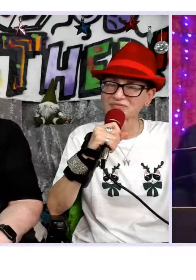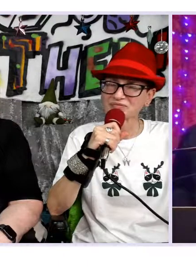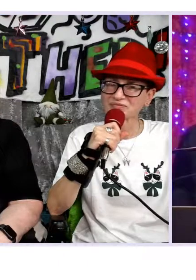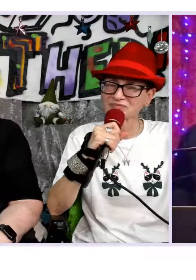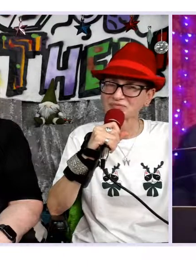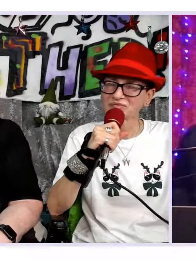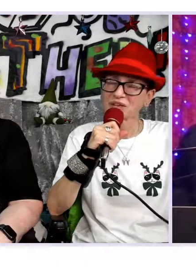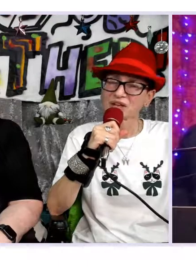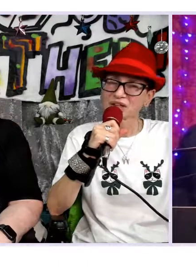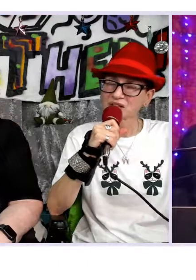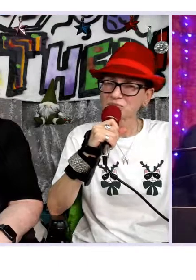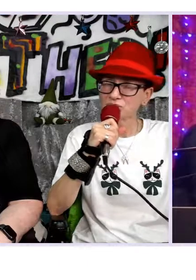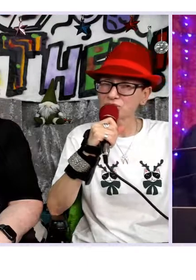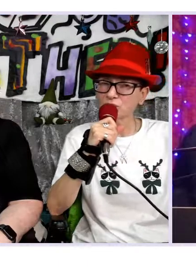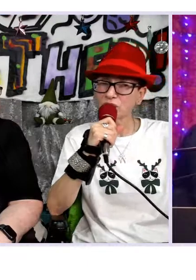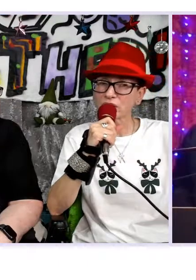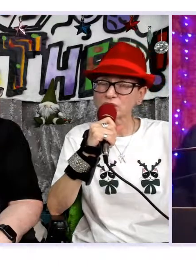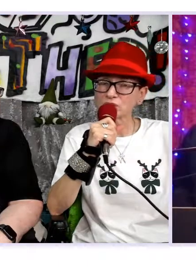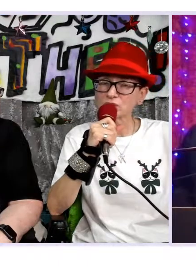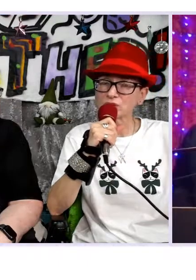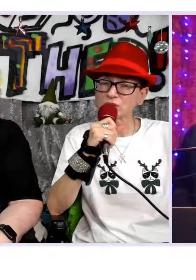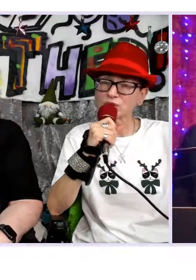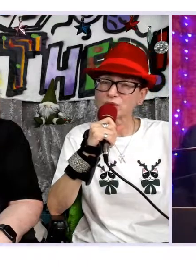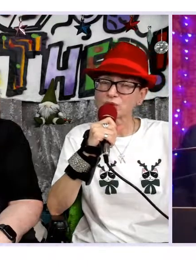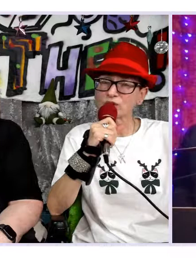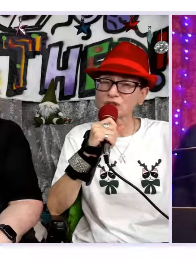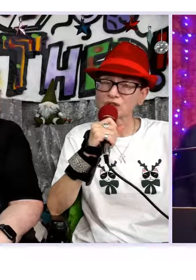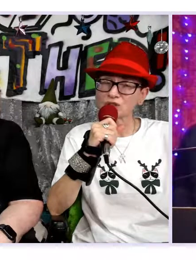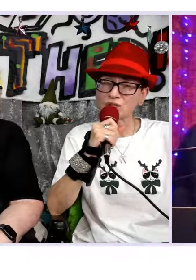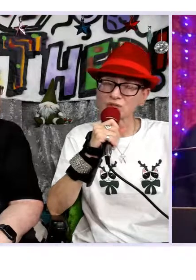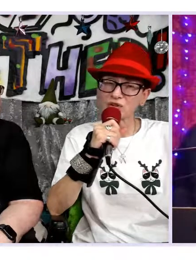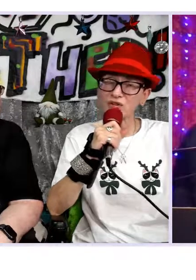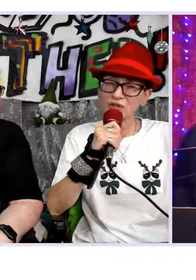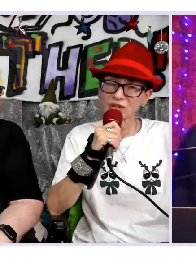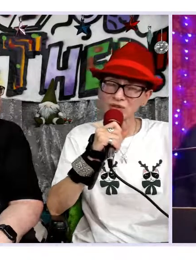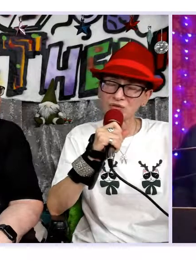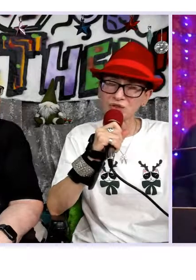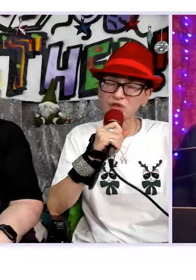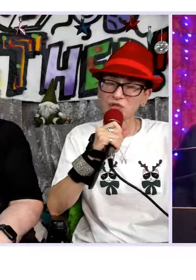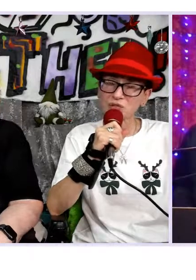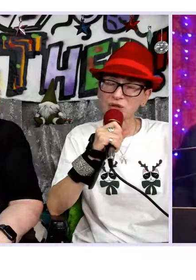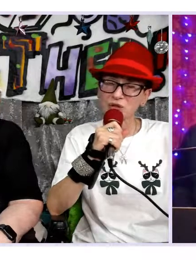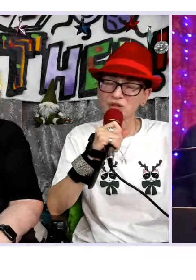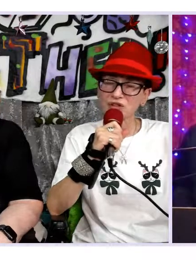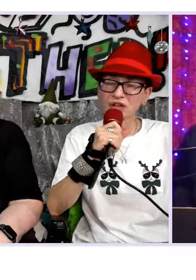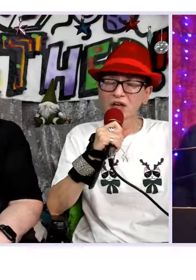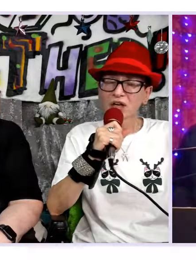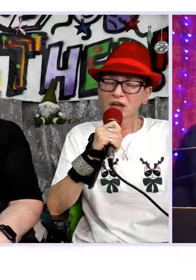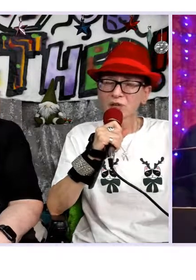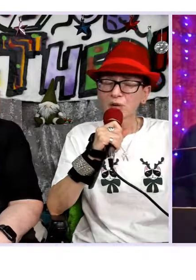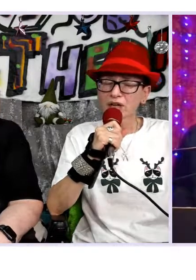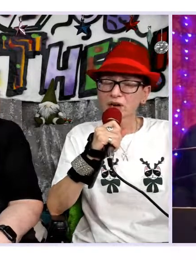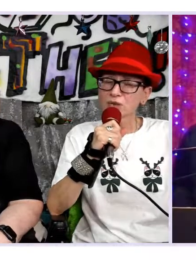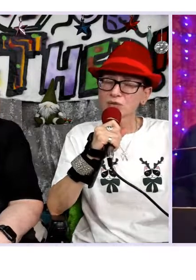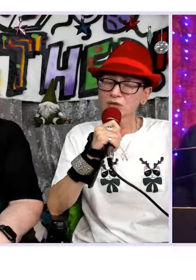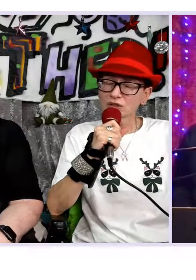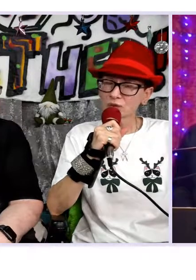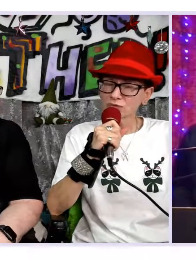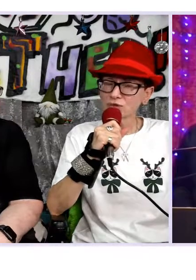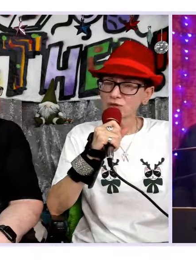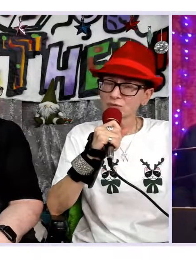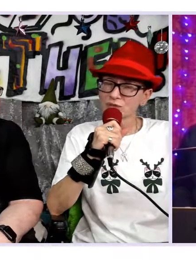good humor. So before that, you could do the whole thing tomorrow night at the festival party. where I